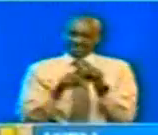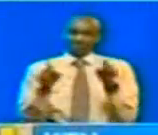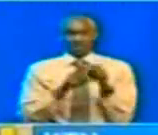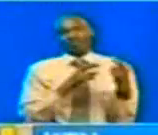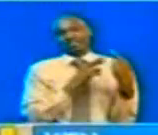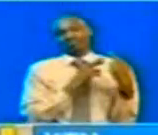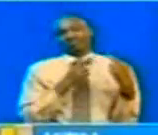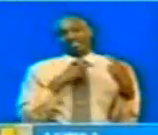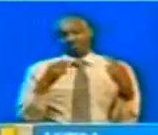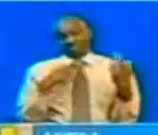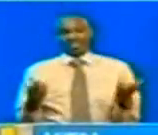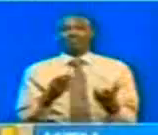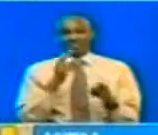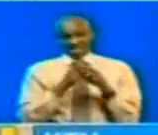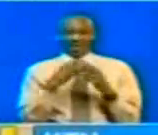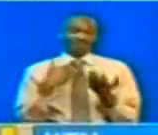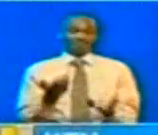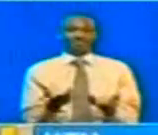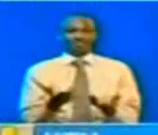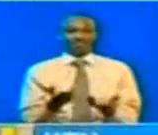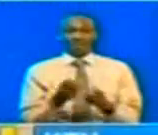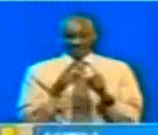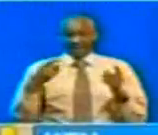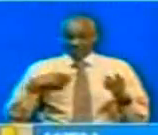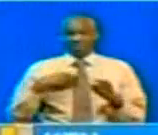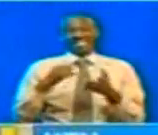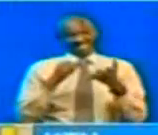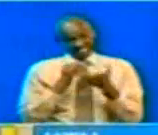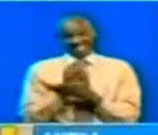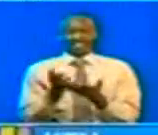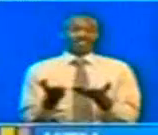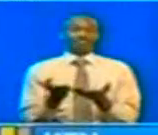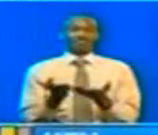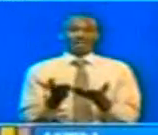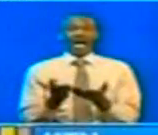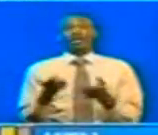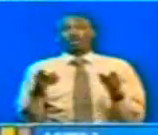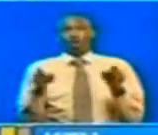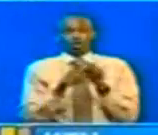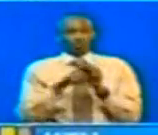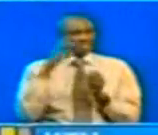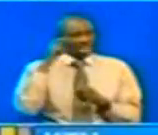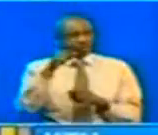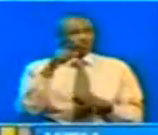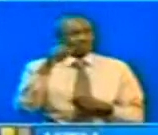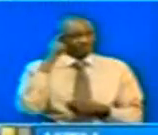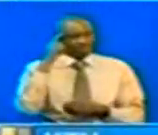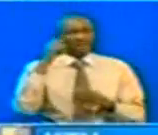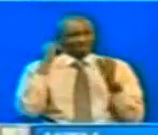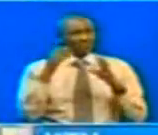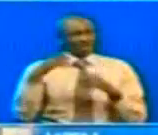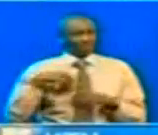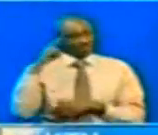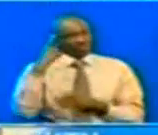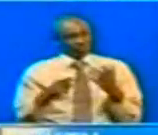reputation. Mm-hmm. I would be concerned if it was a question on integrity, uh-huh. for example. Right, yeah. Yes. And another description, I guess you remind very many